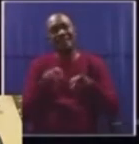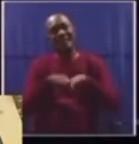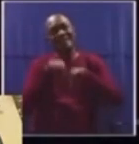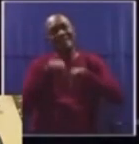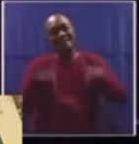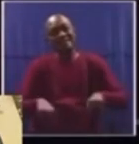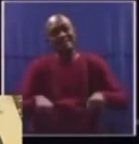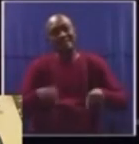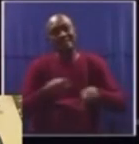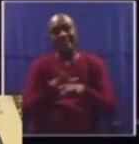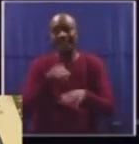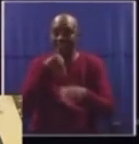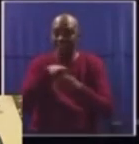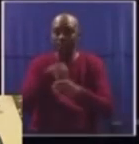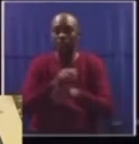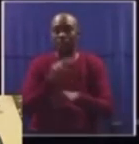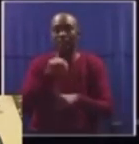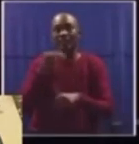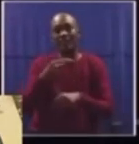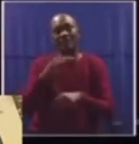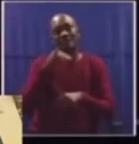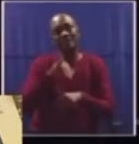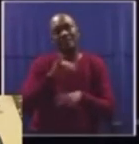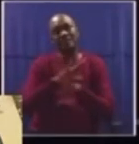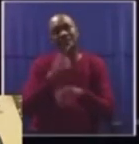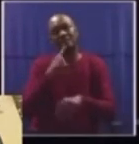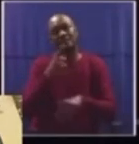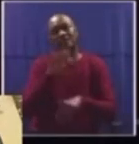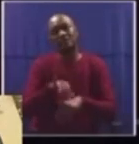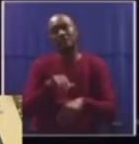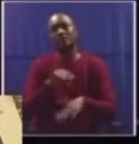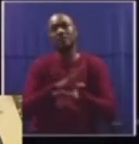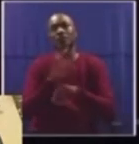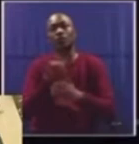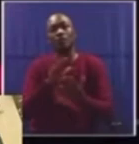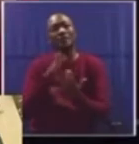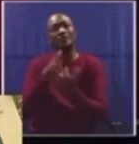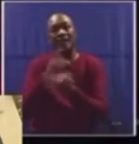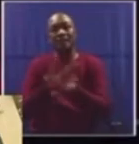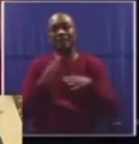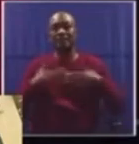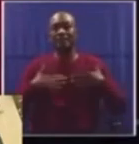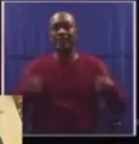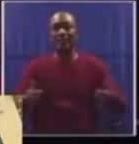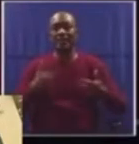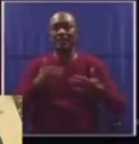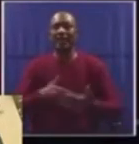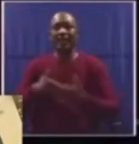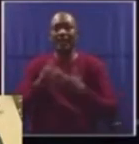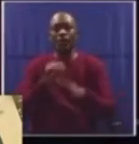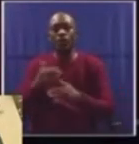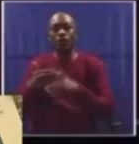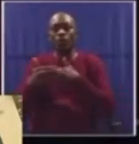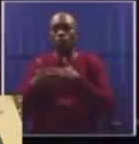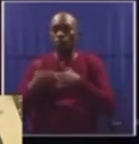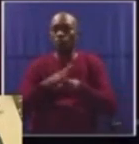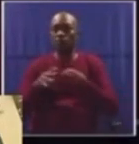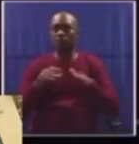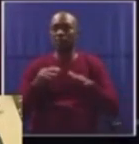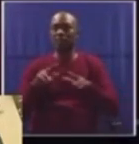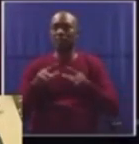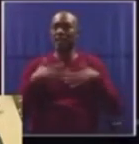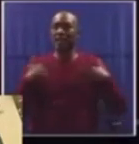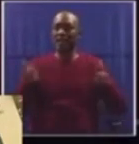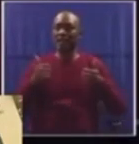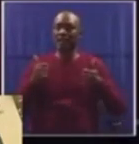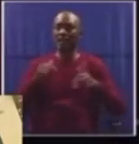is encapsulated in the NHI that states that we should all access health care at our nearest health facility. This means